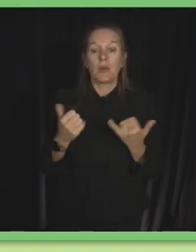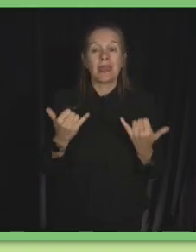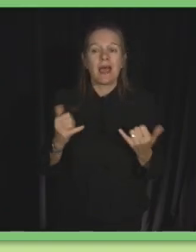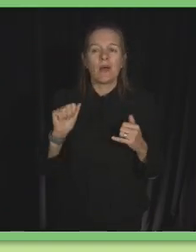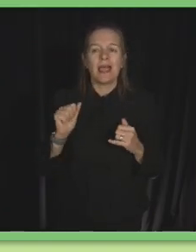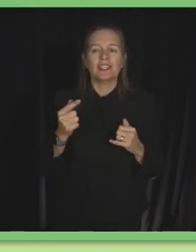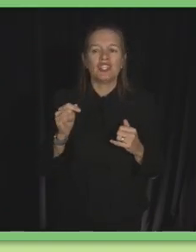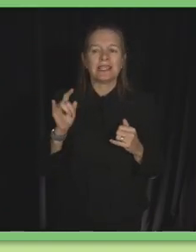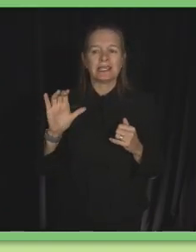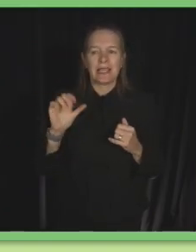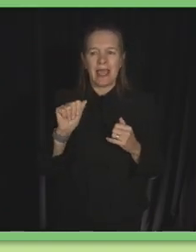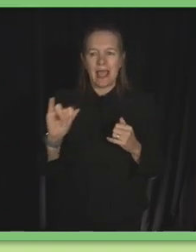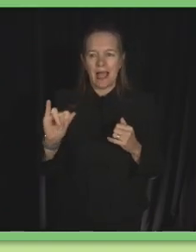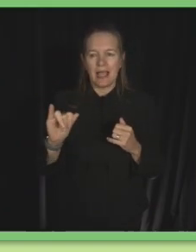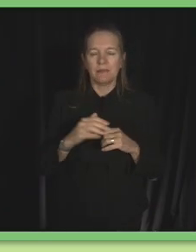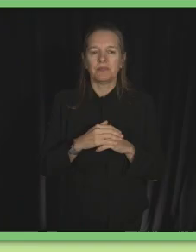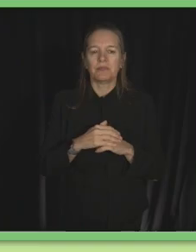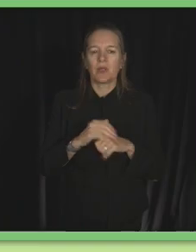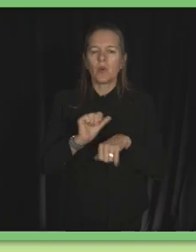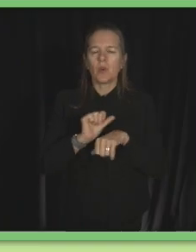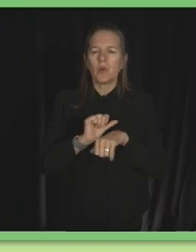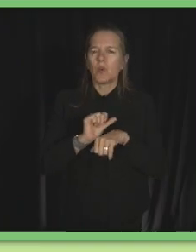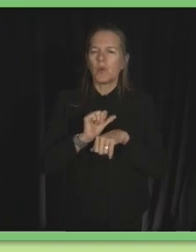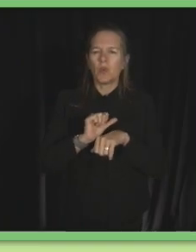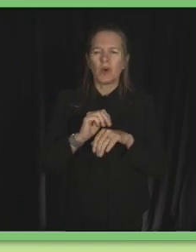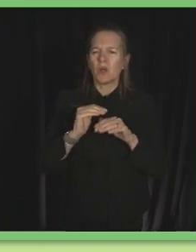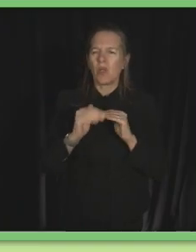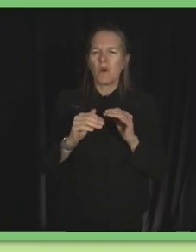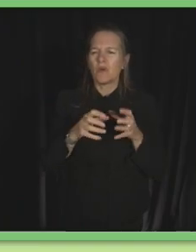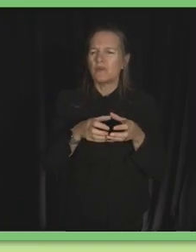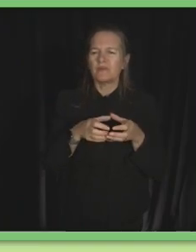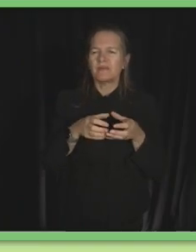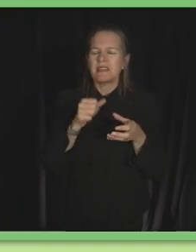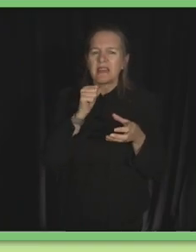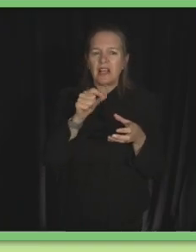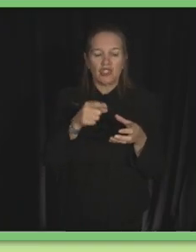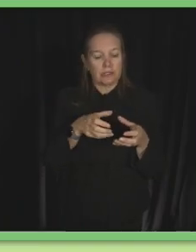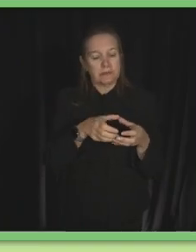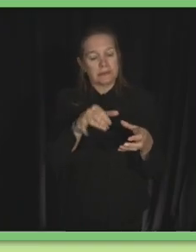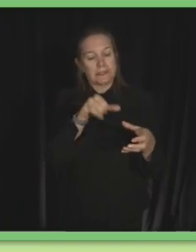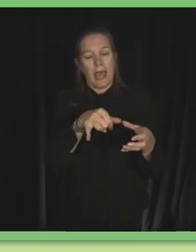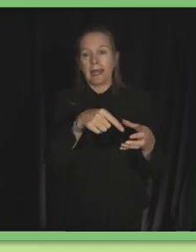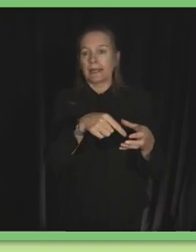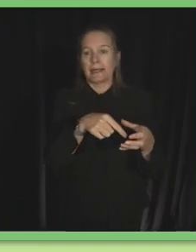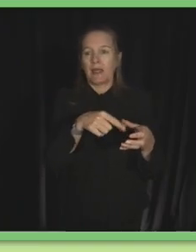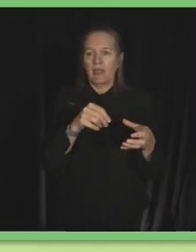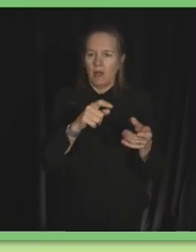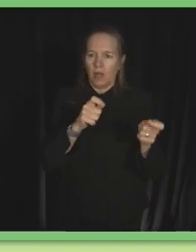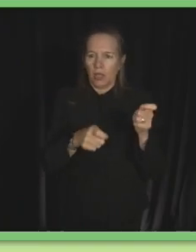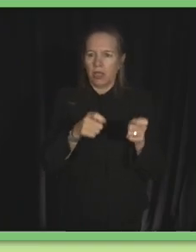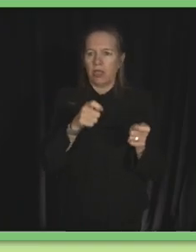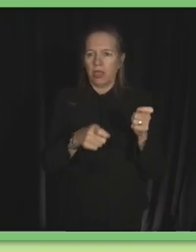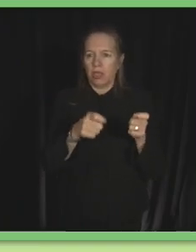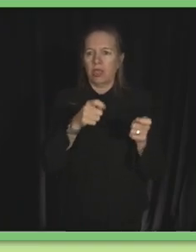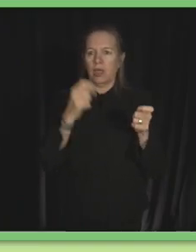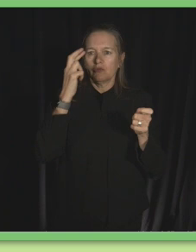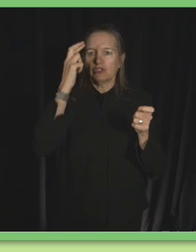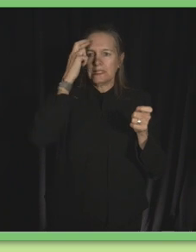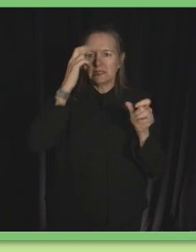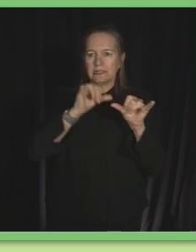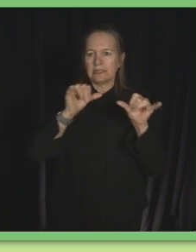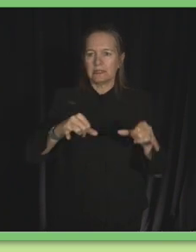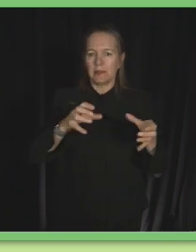AI, workloads are no longer static deployments. They're dynamic reasoning systems that need a new orchestration